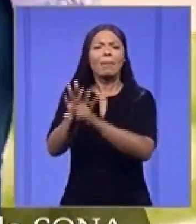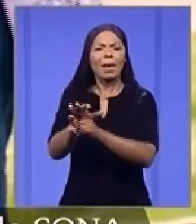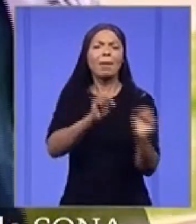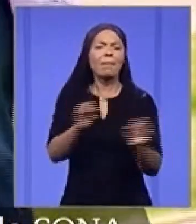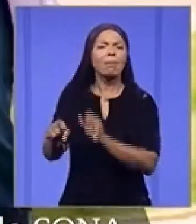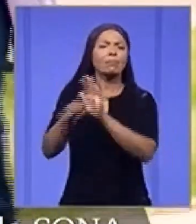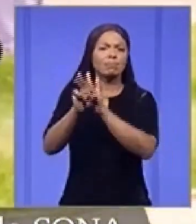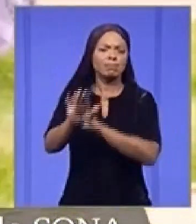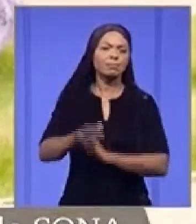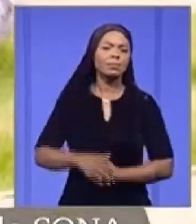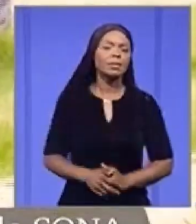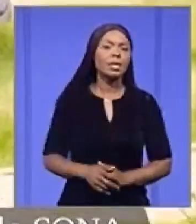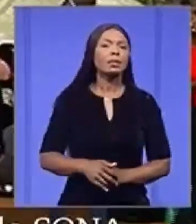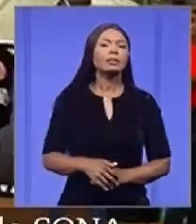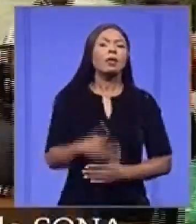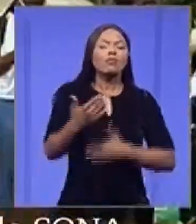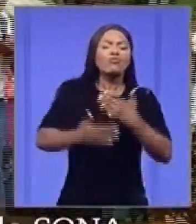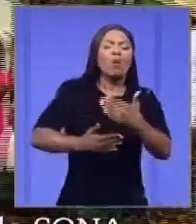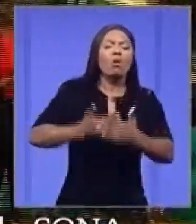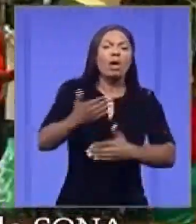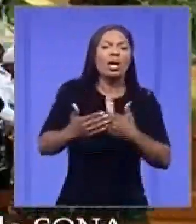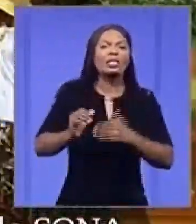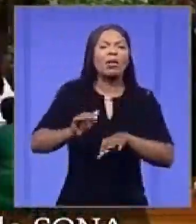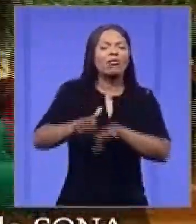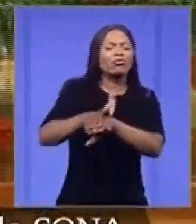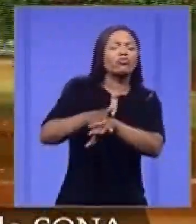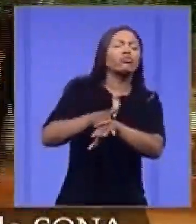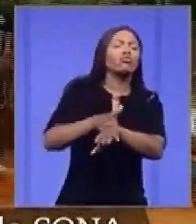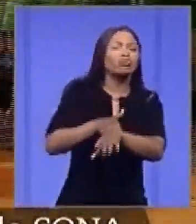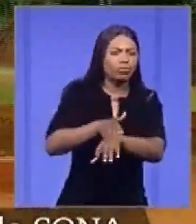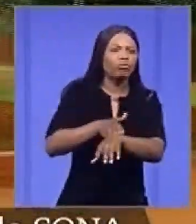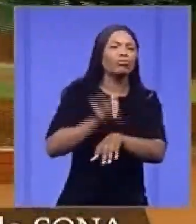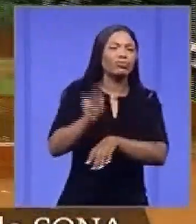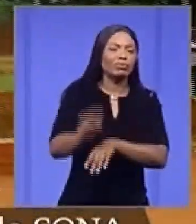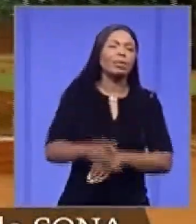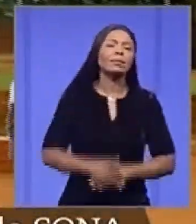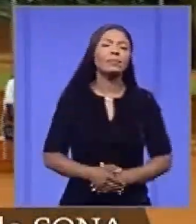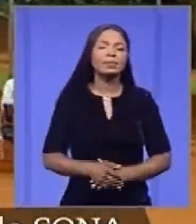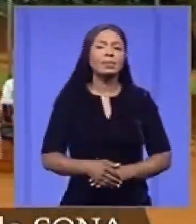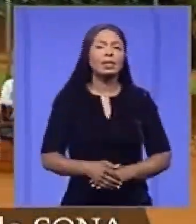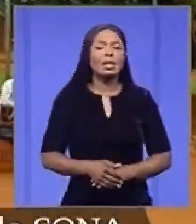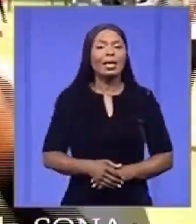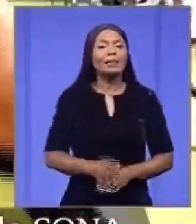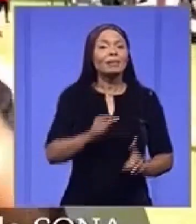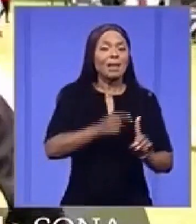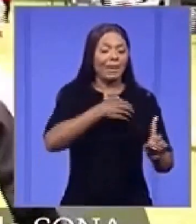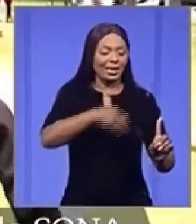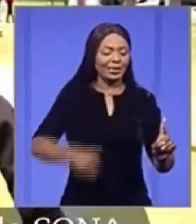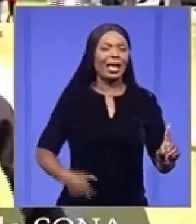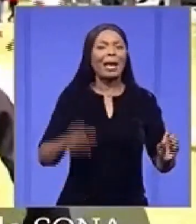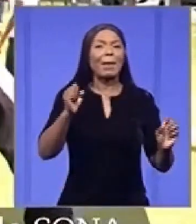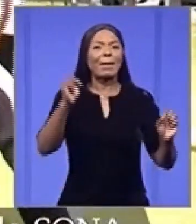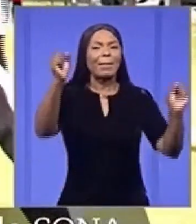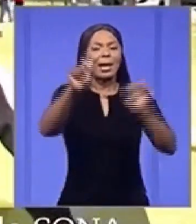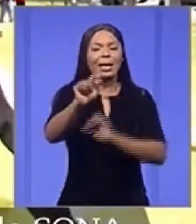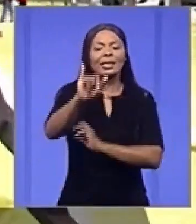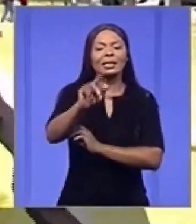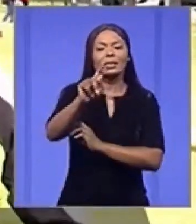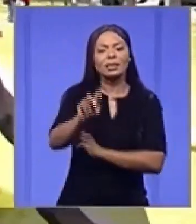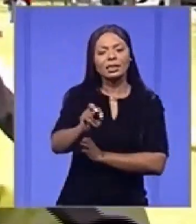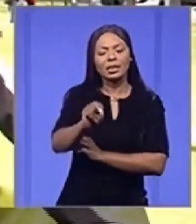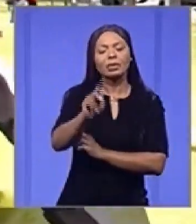been progress, but the progress has not been that progressive. The president was speaking about Tintswalo. A lot of